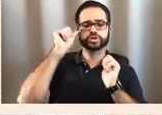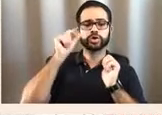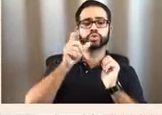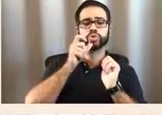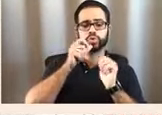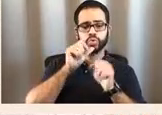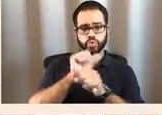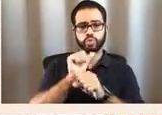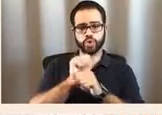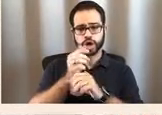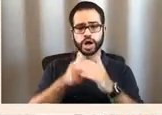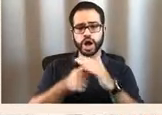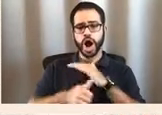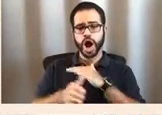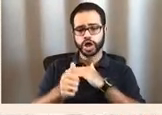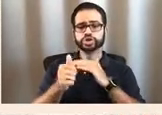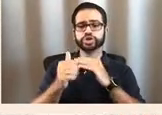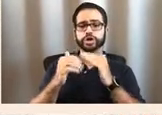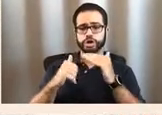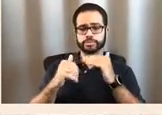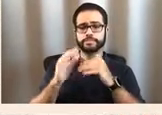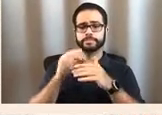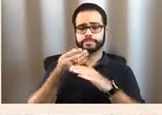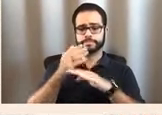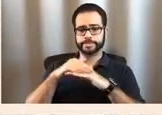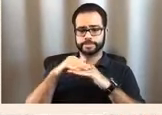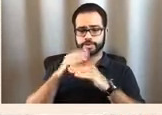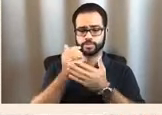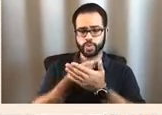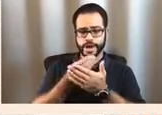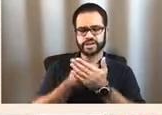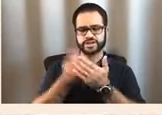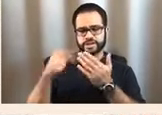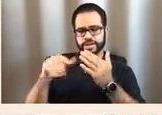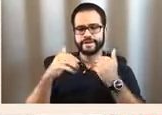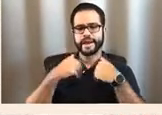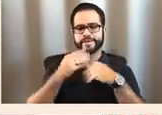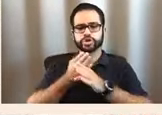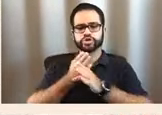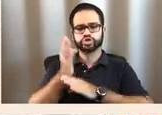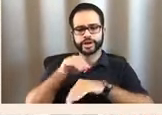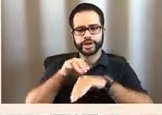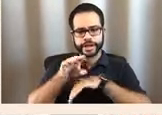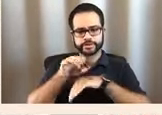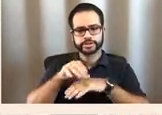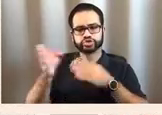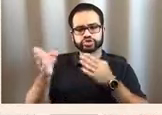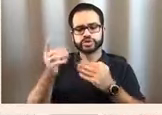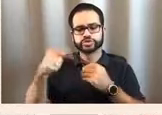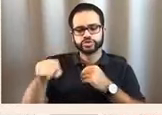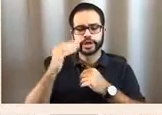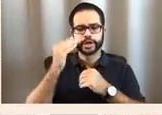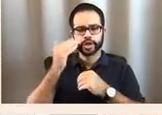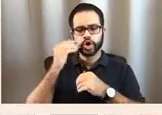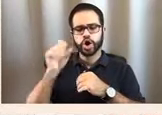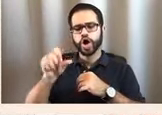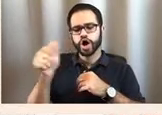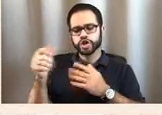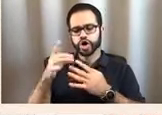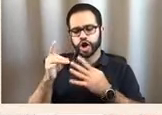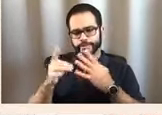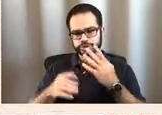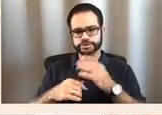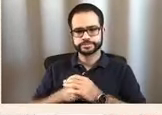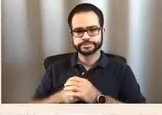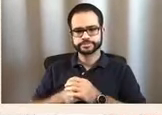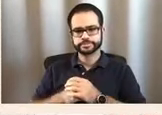employment, that they're provided career counseling services so that they're aware of employment options. It's trying to